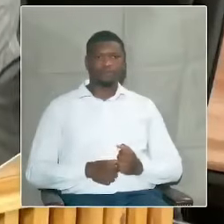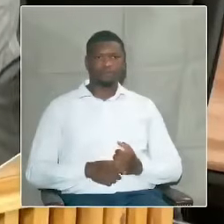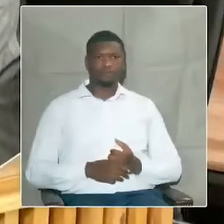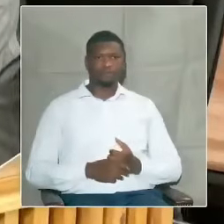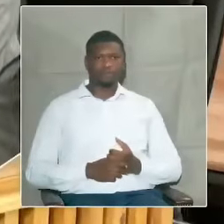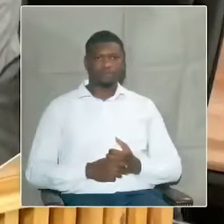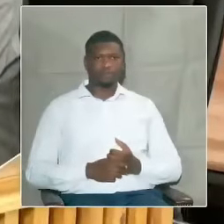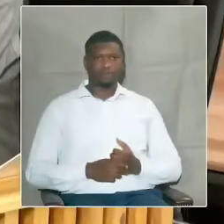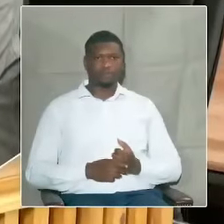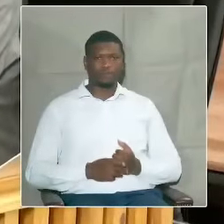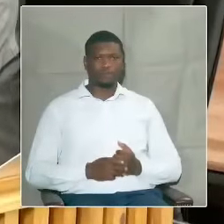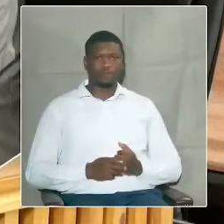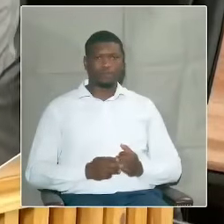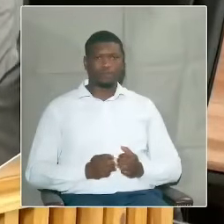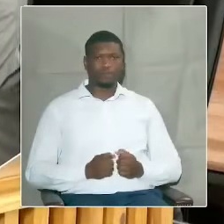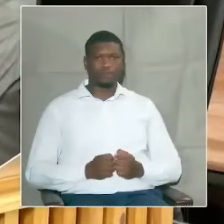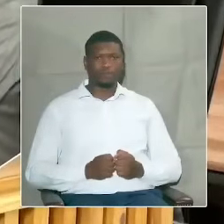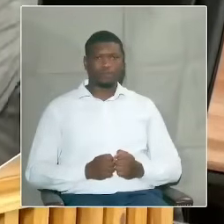And